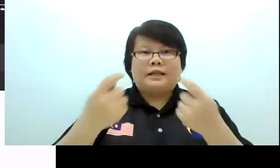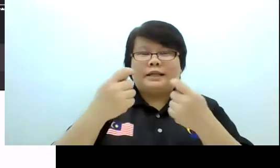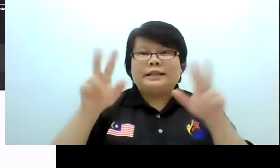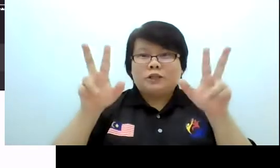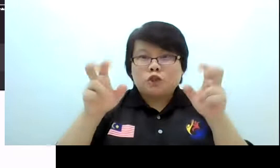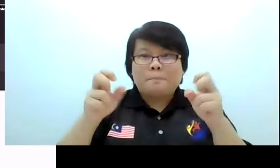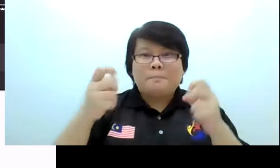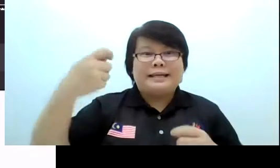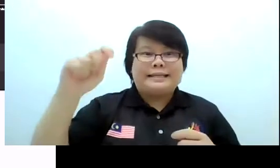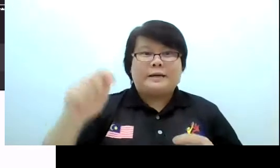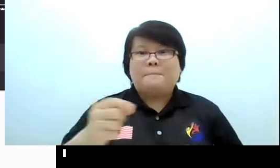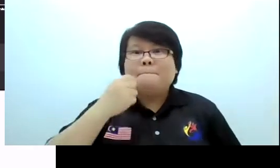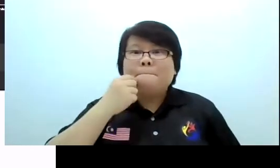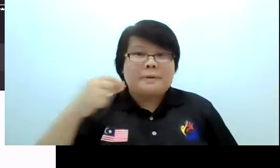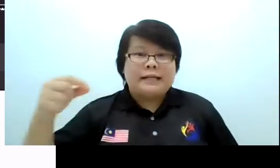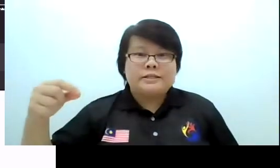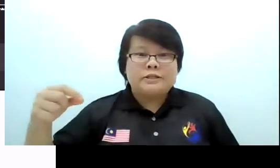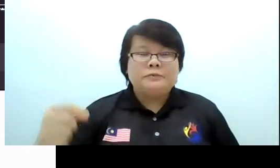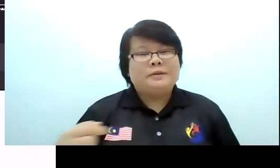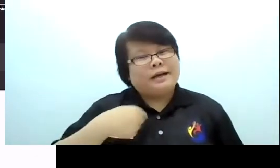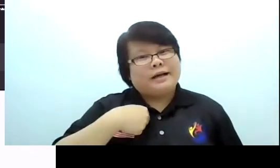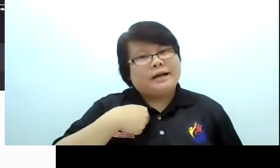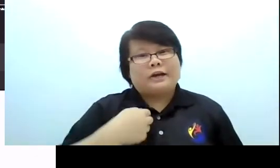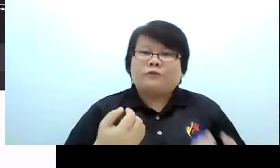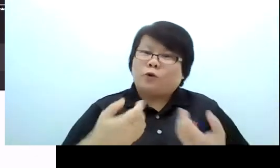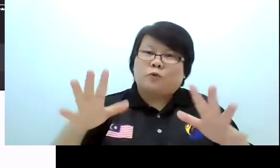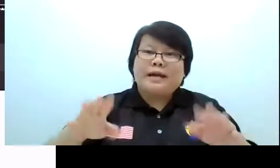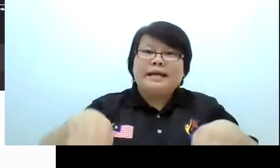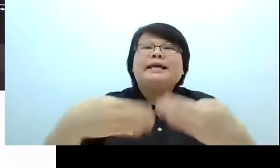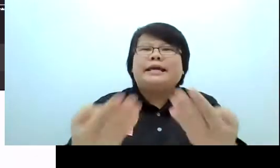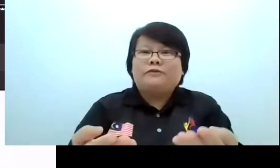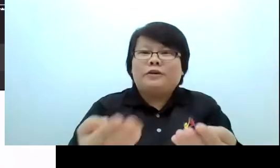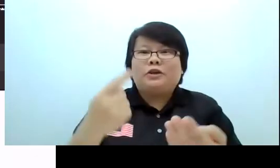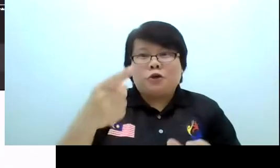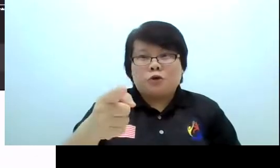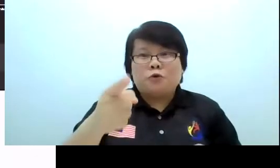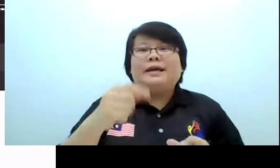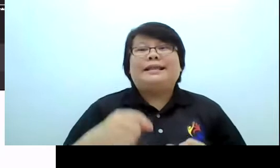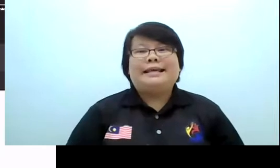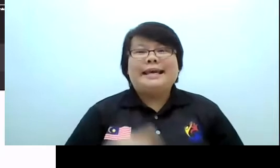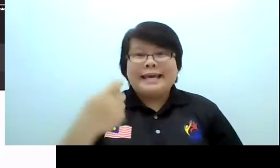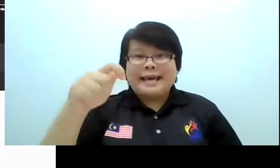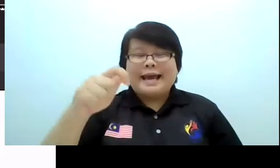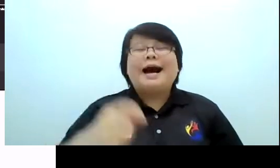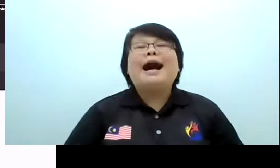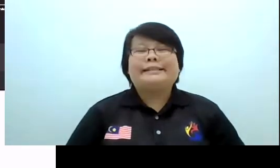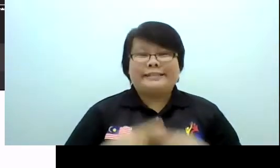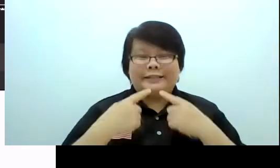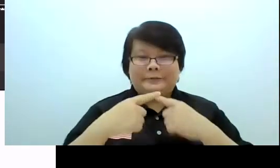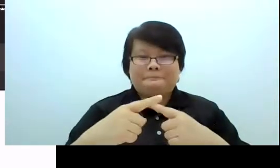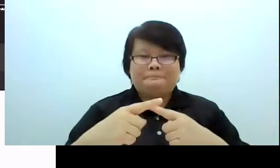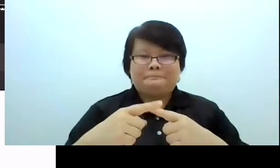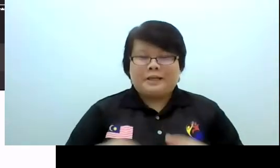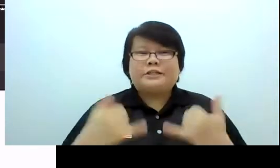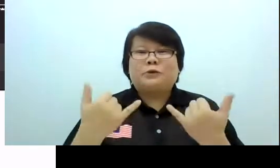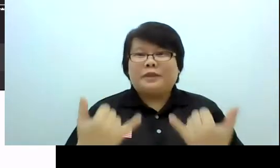for topic the pencil, I have already given you the